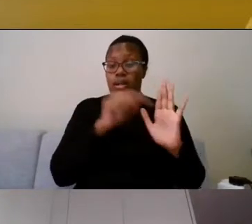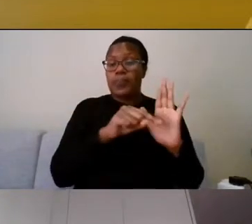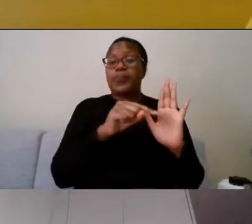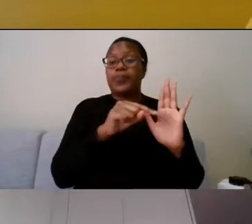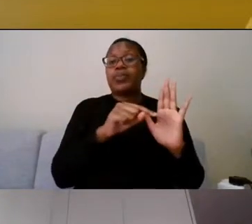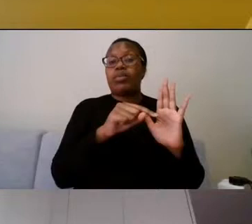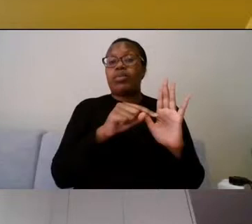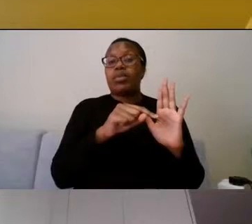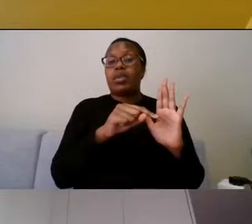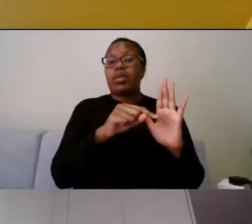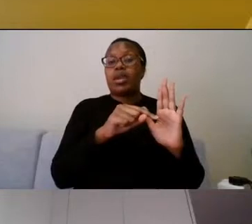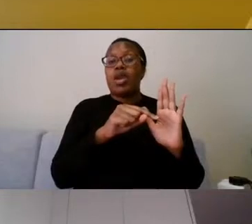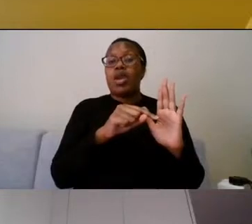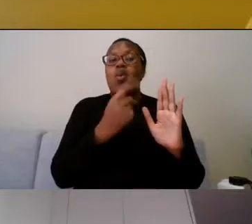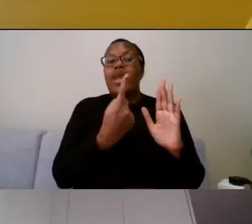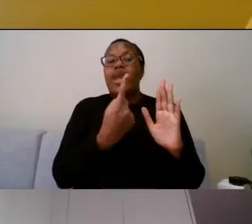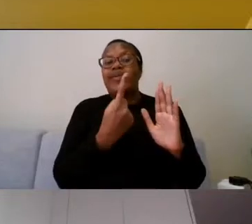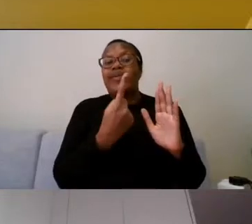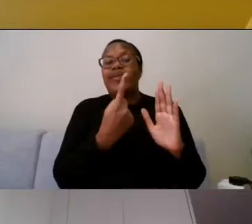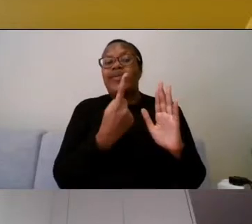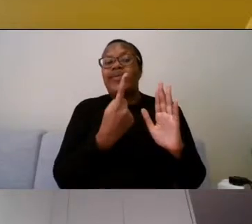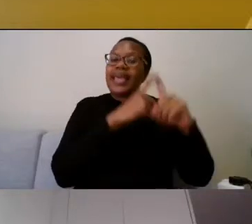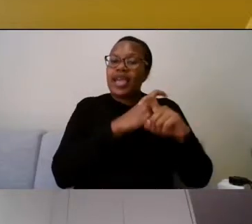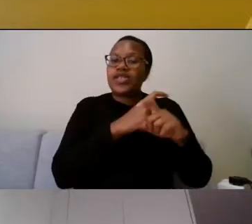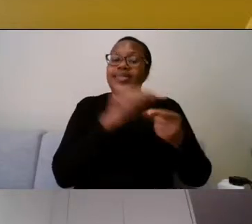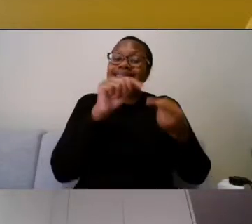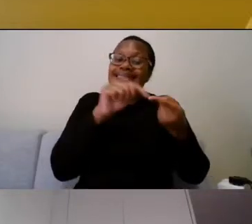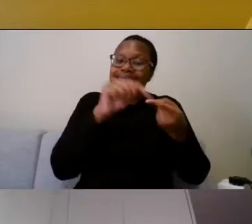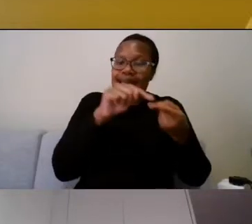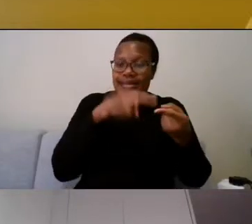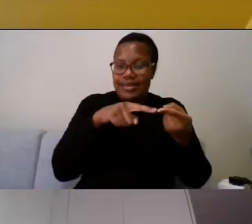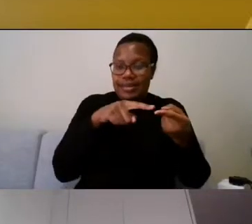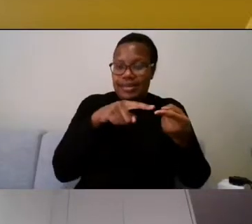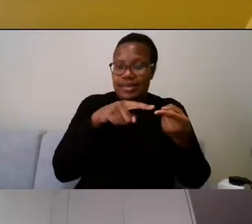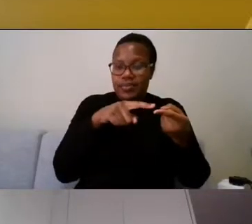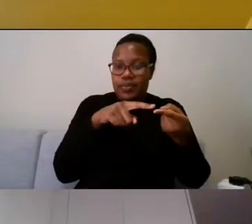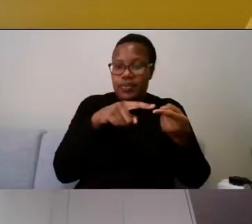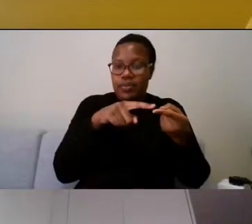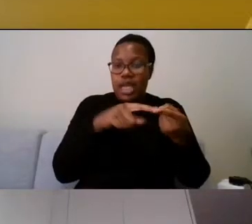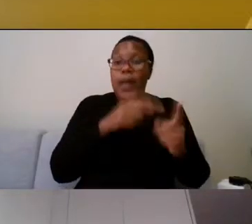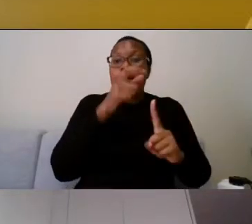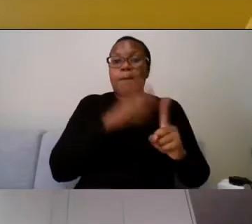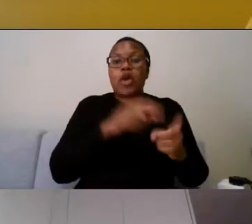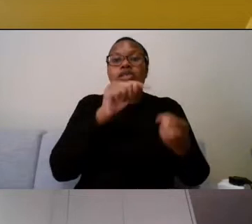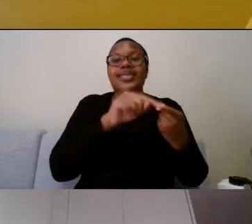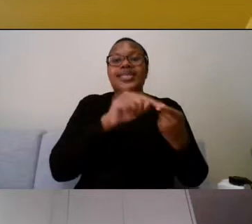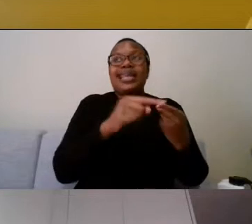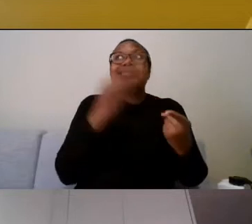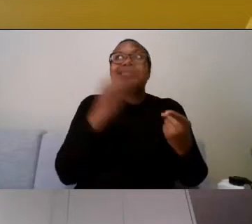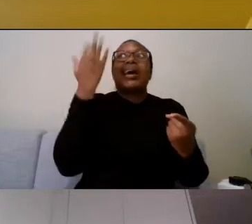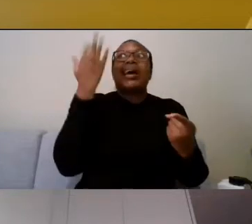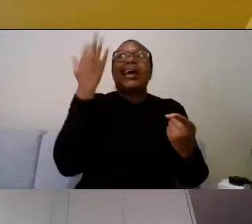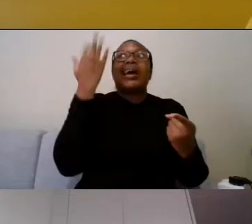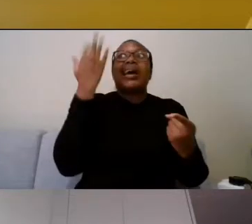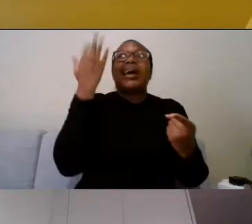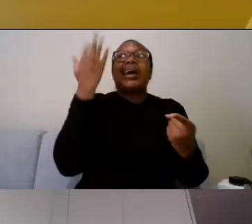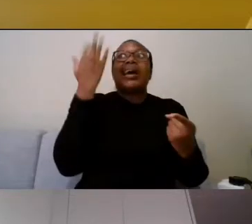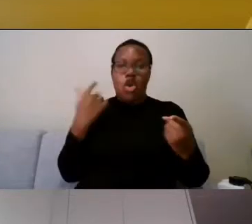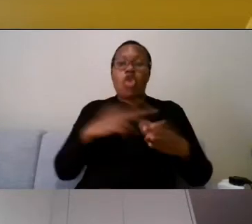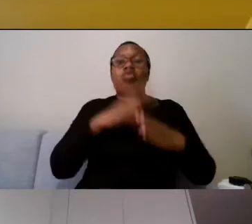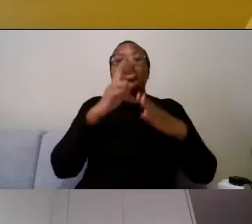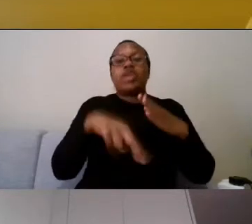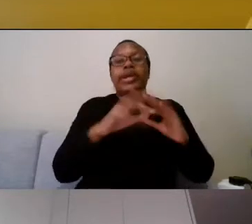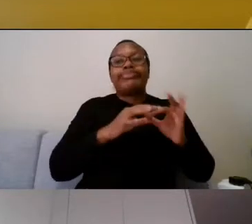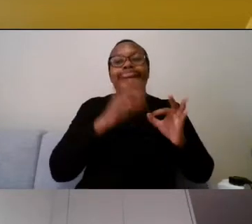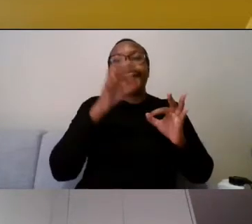one of the complications was that the test, the person was tested some time ago, and the results took some time to